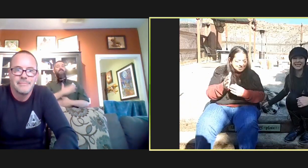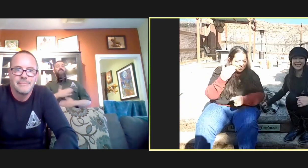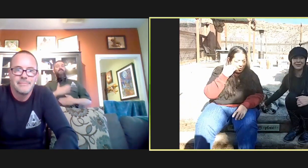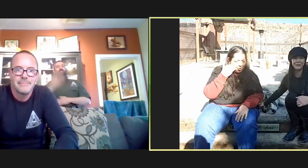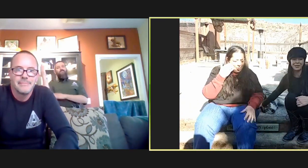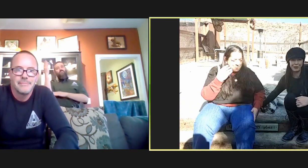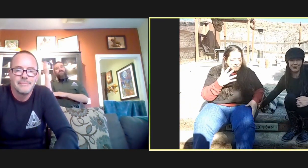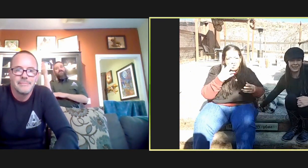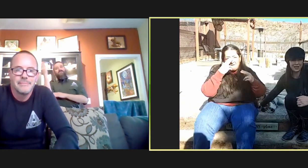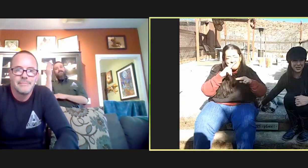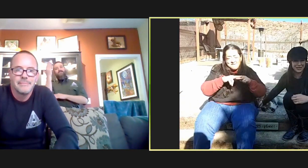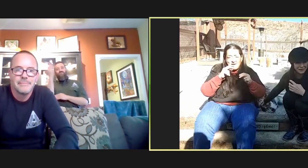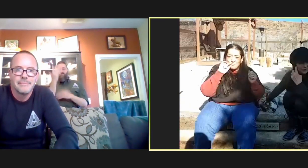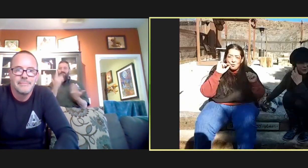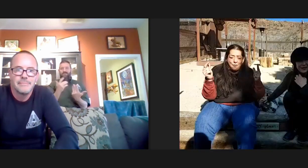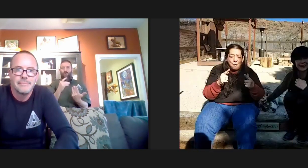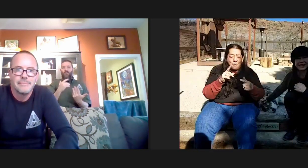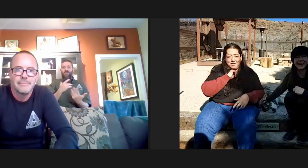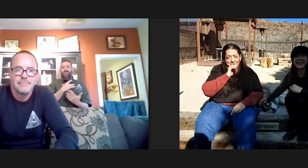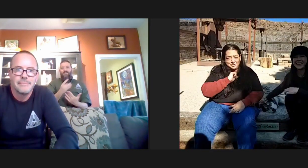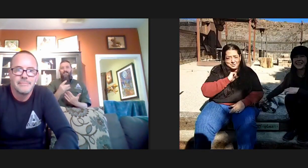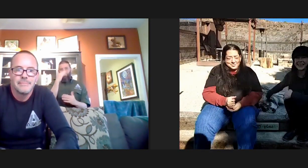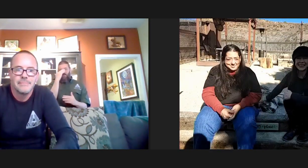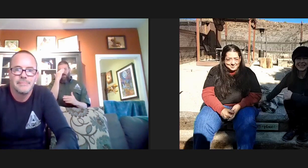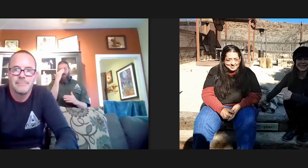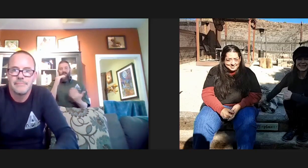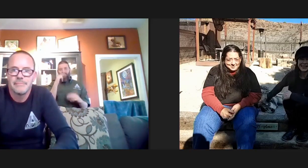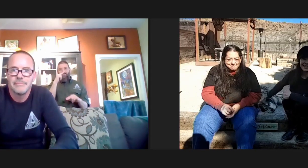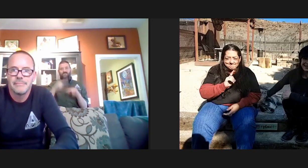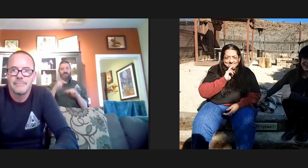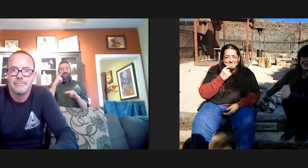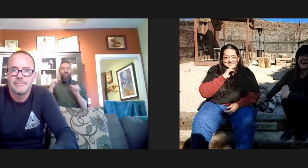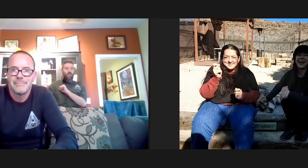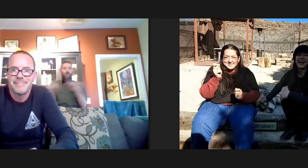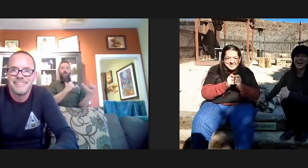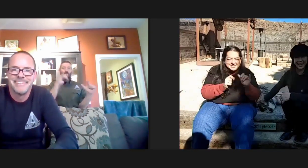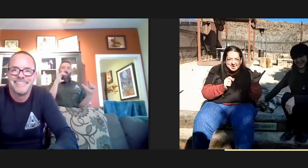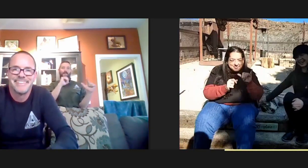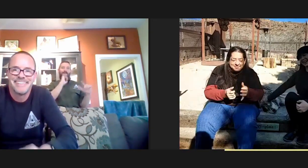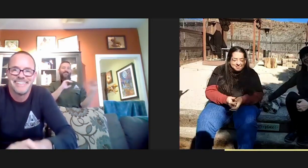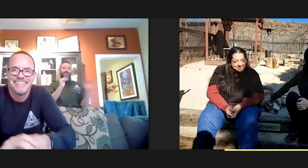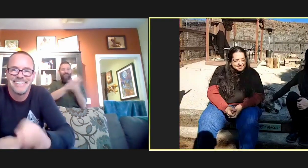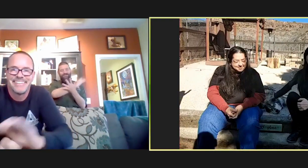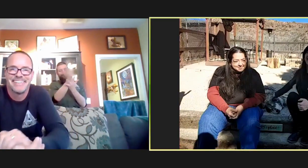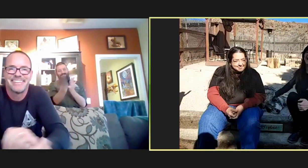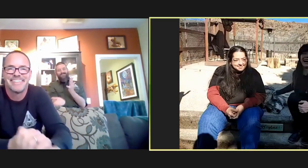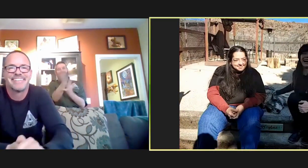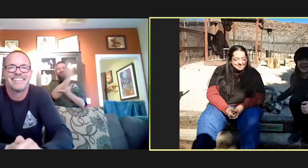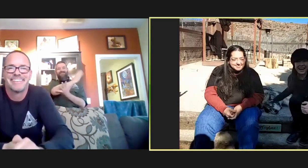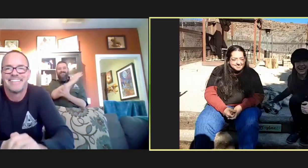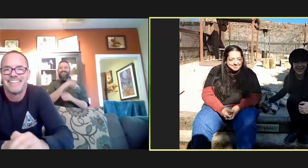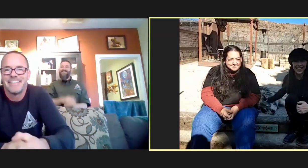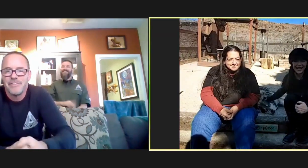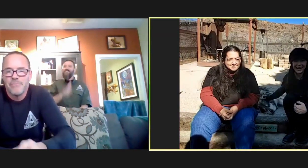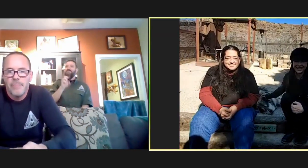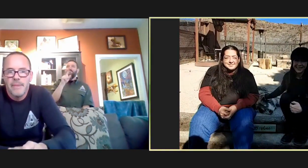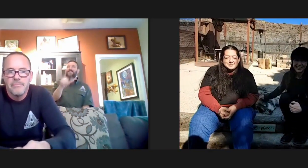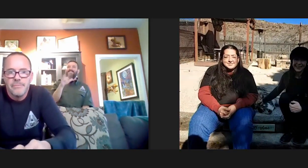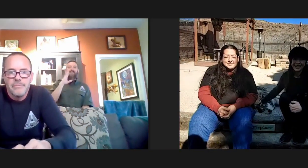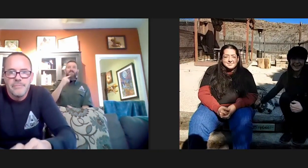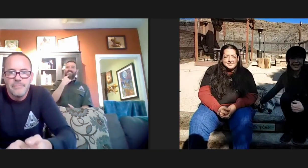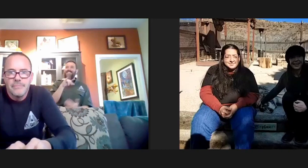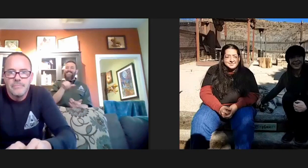know that it's fun for all ages. I was actually going to say the exact same thing, so perfect. Before we get to